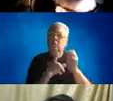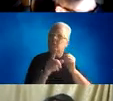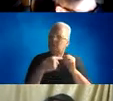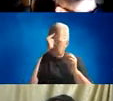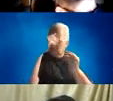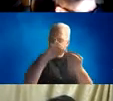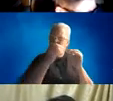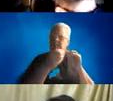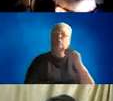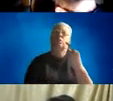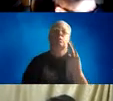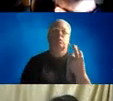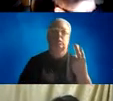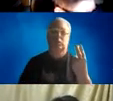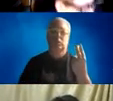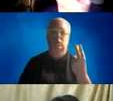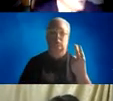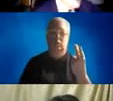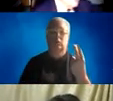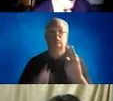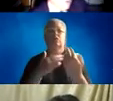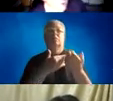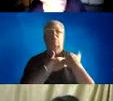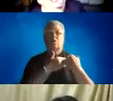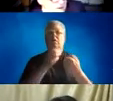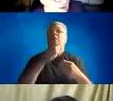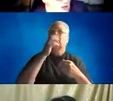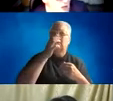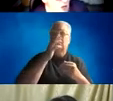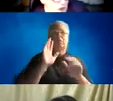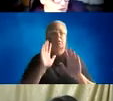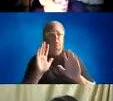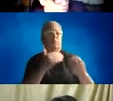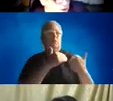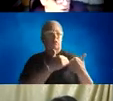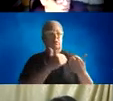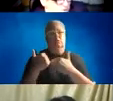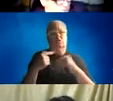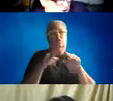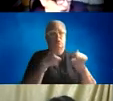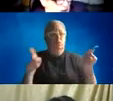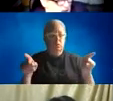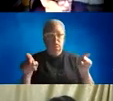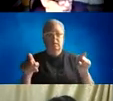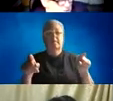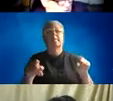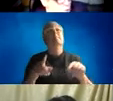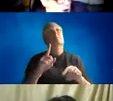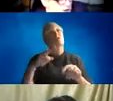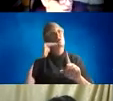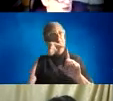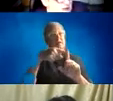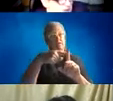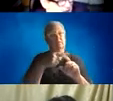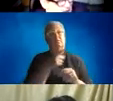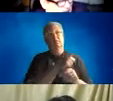number 2, and responsible consumption and production, number 2. No food banks. And another would be that everybody has the